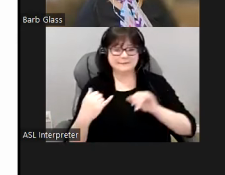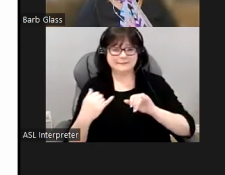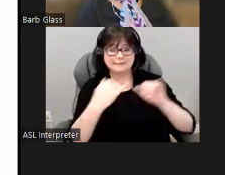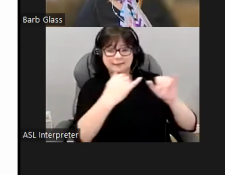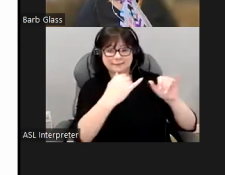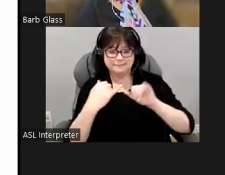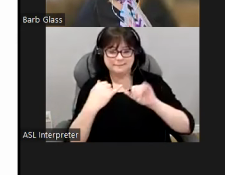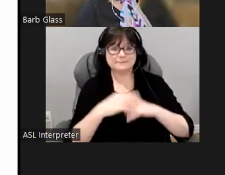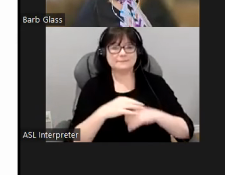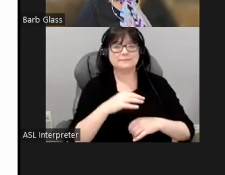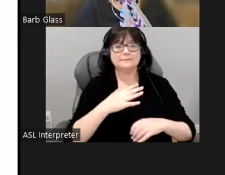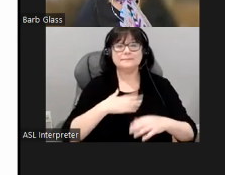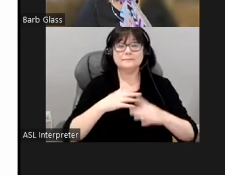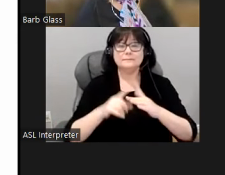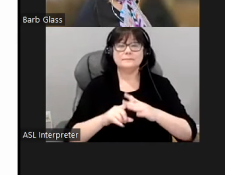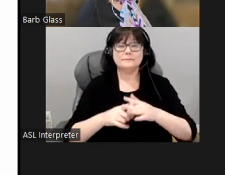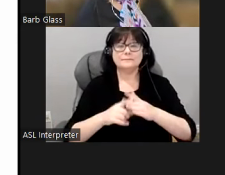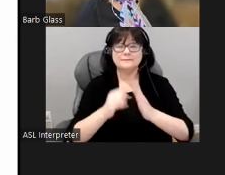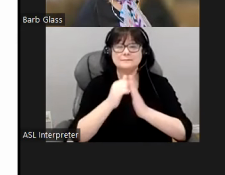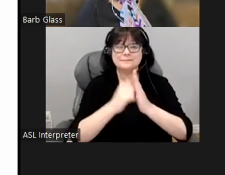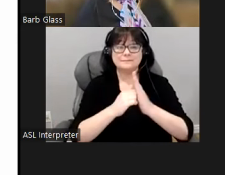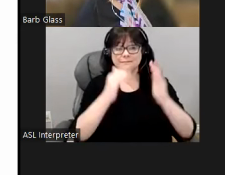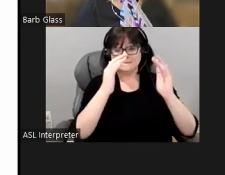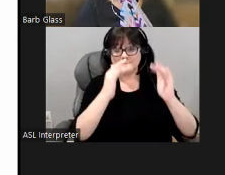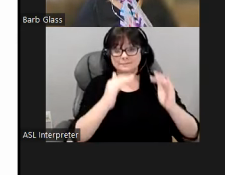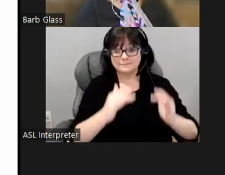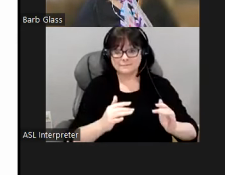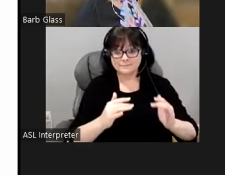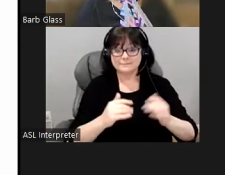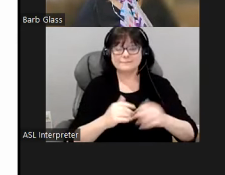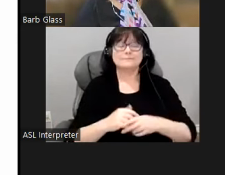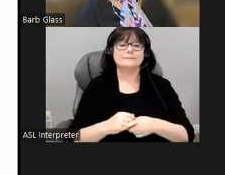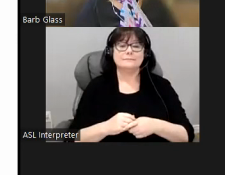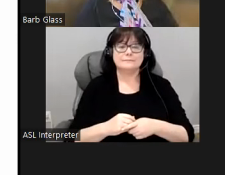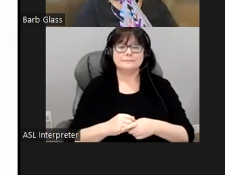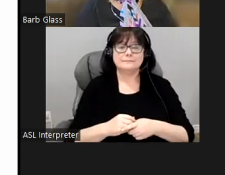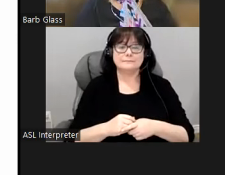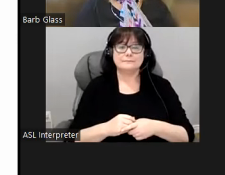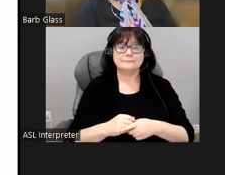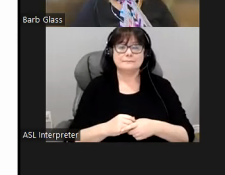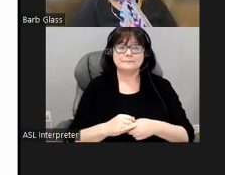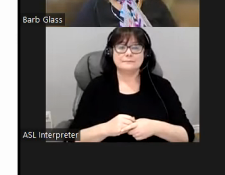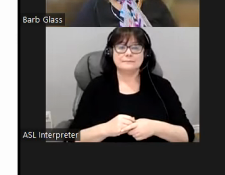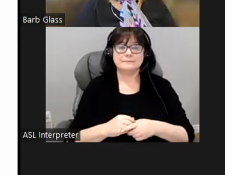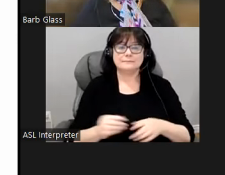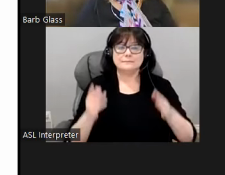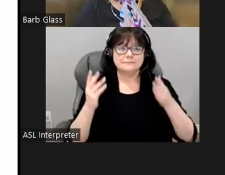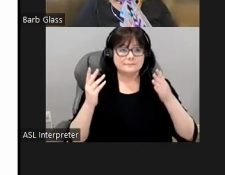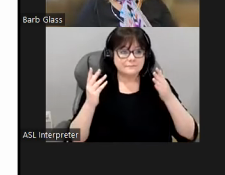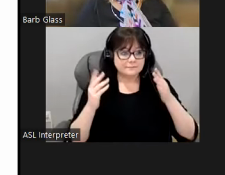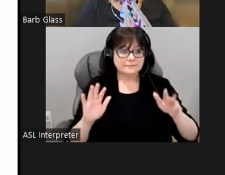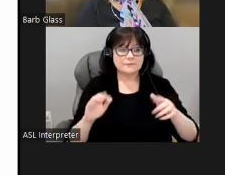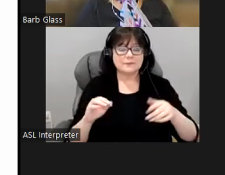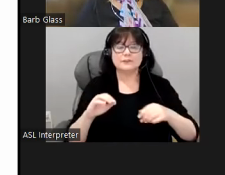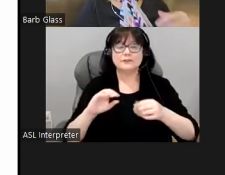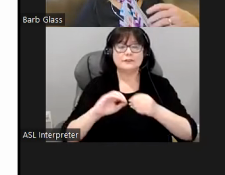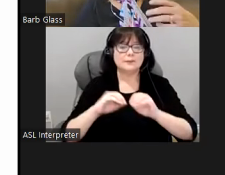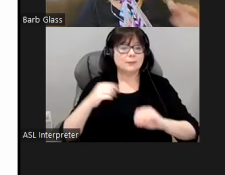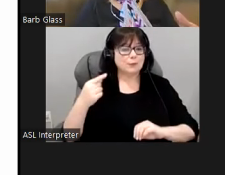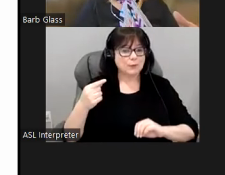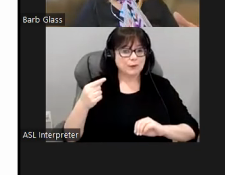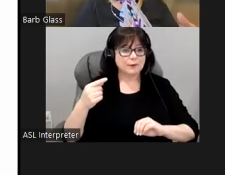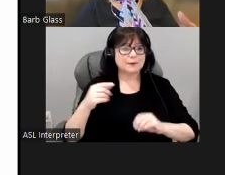This was the original agenda that I showed you at the beginning. We've taken some time to review the essential skills,